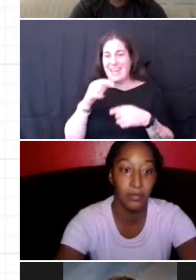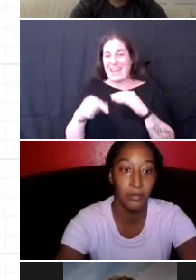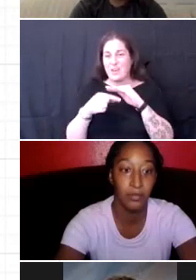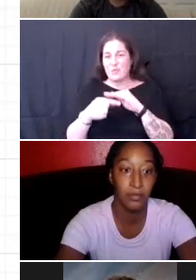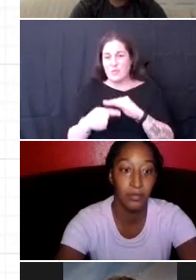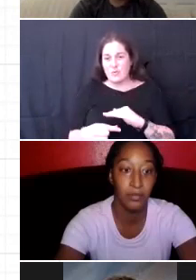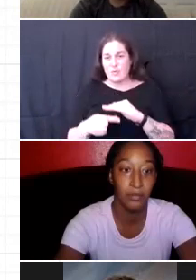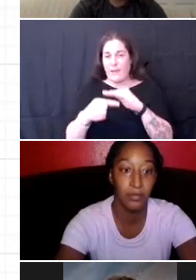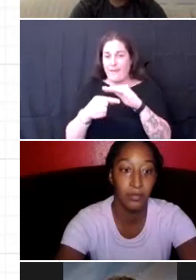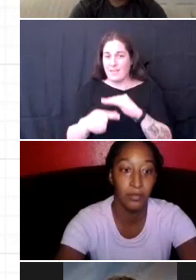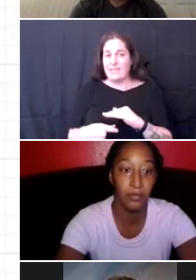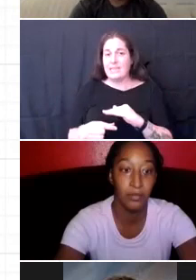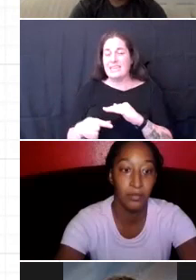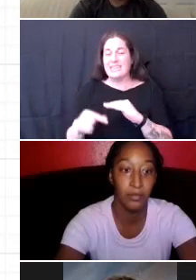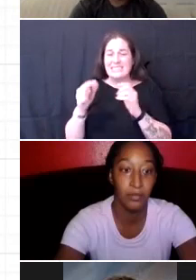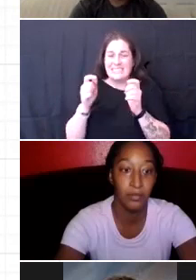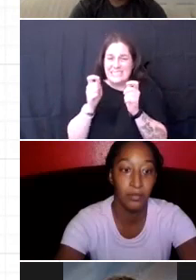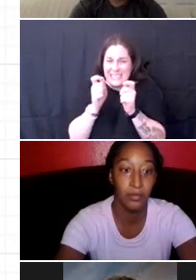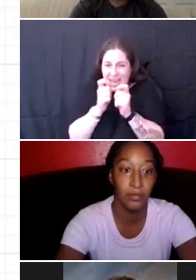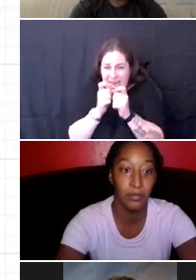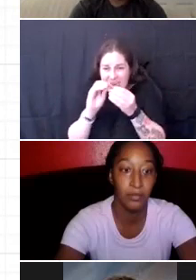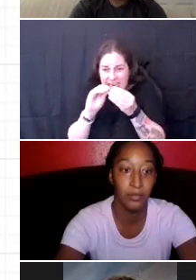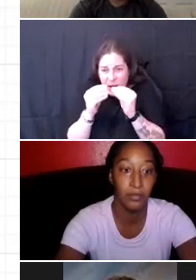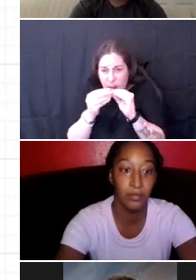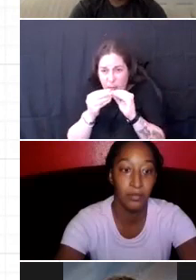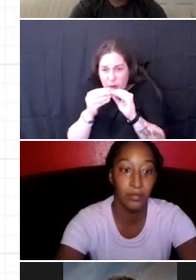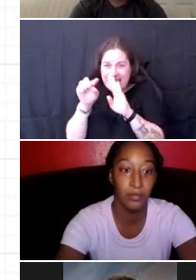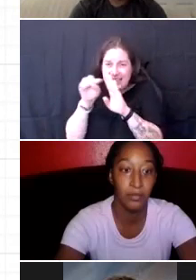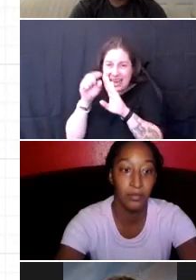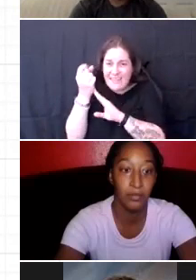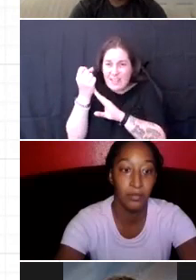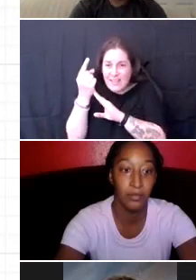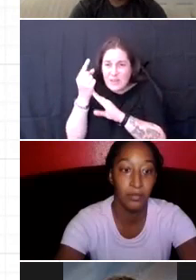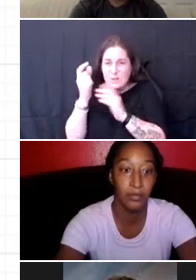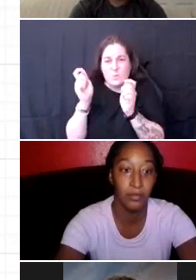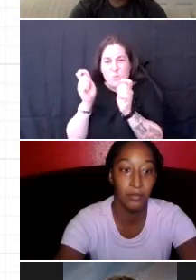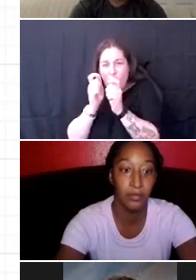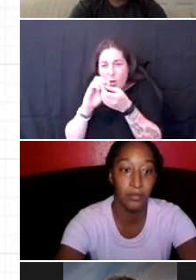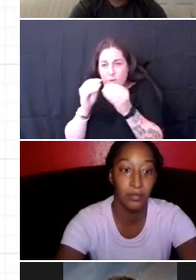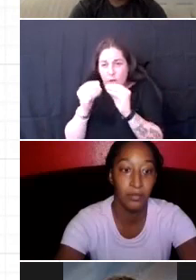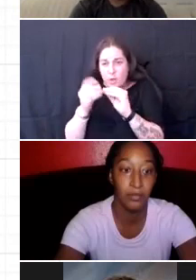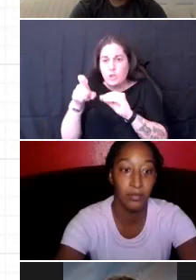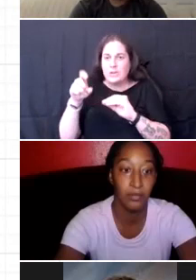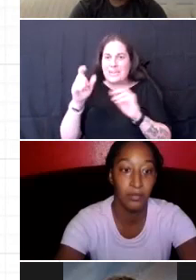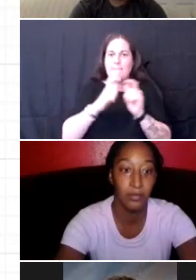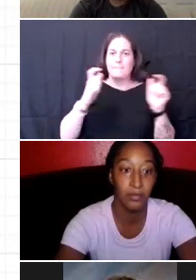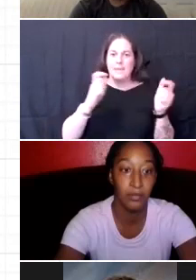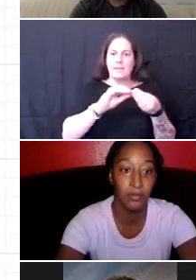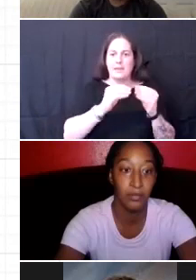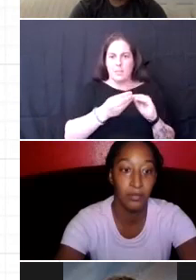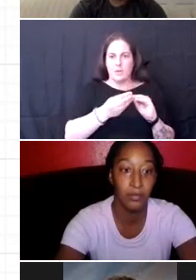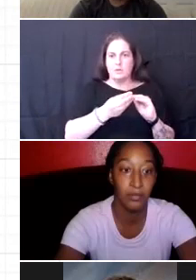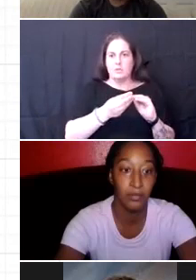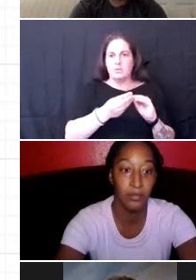small value here, right? Let's say, for example, that your computer has